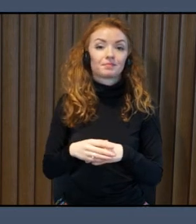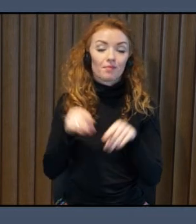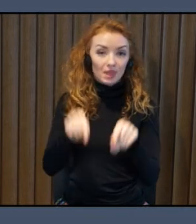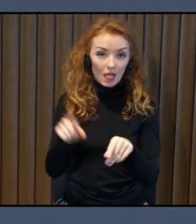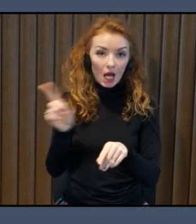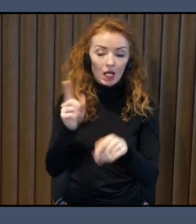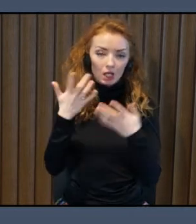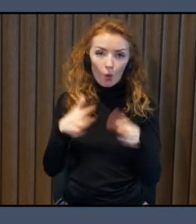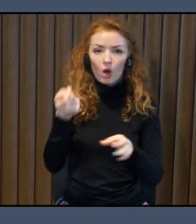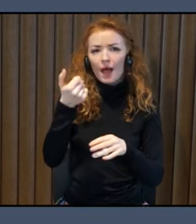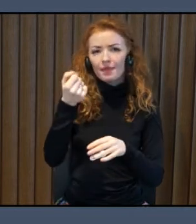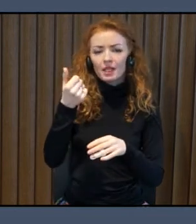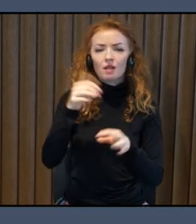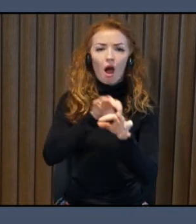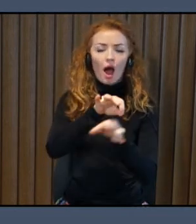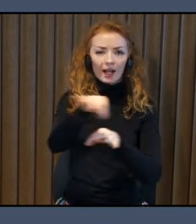Another is